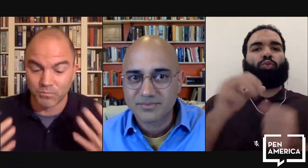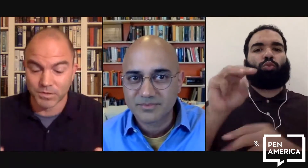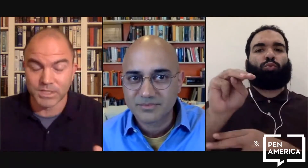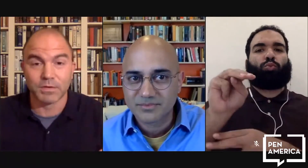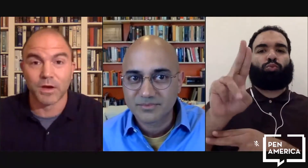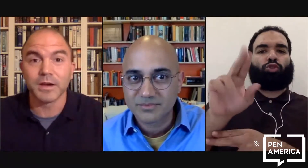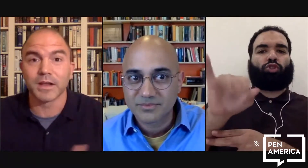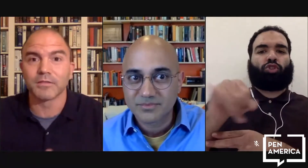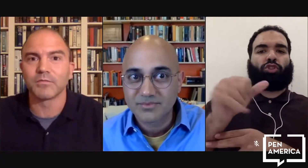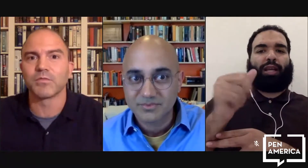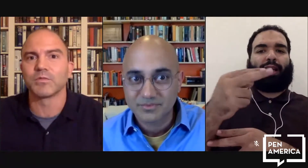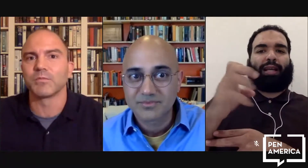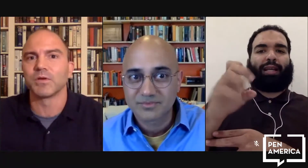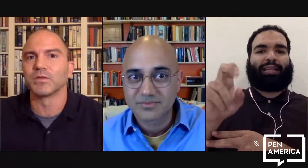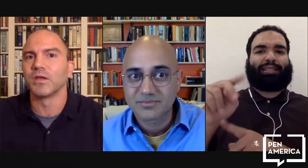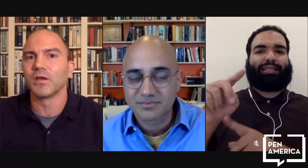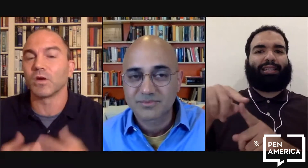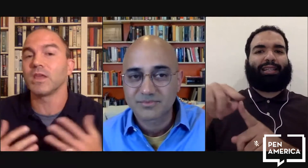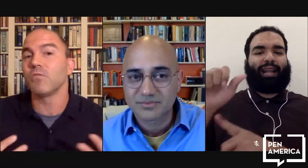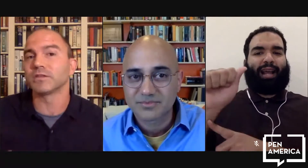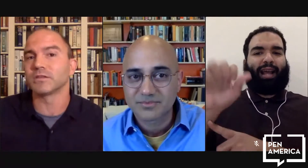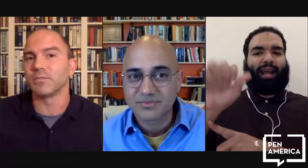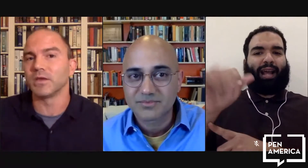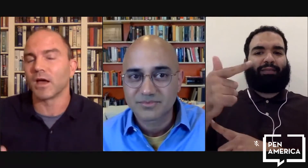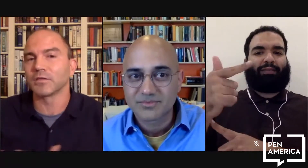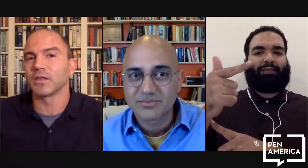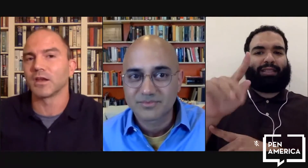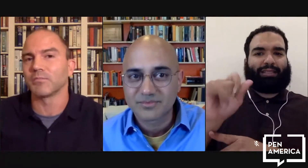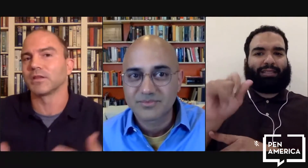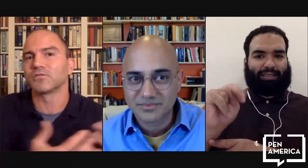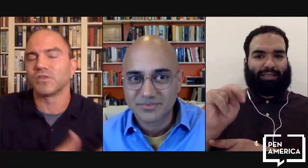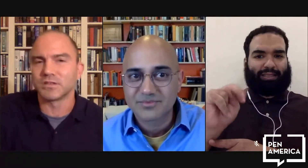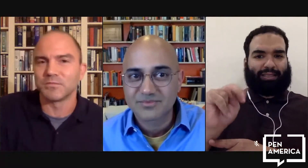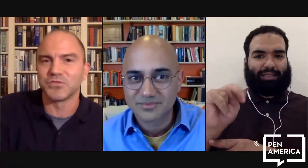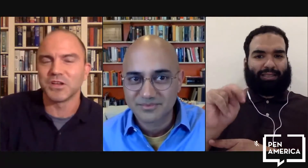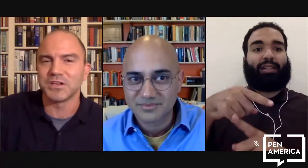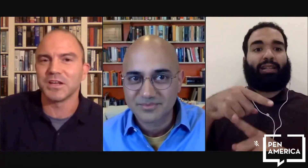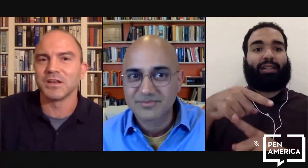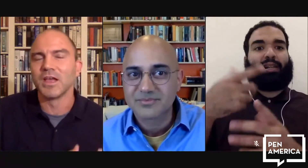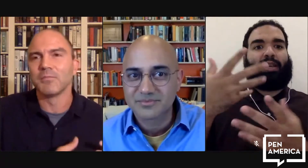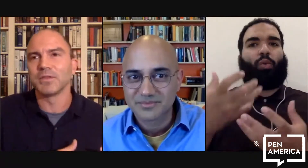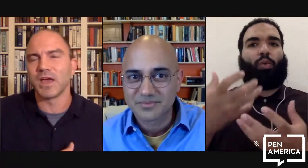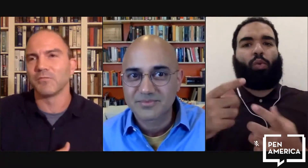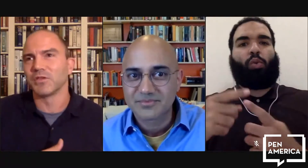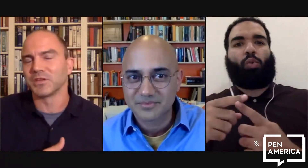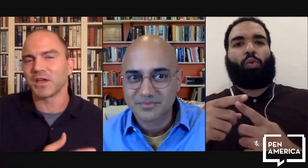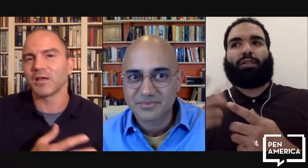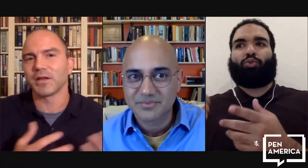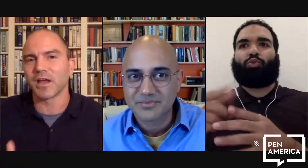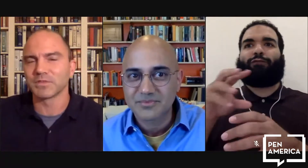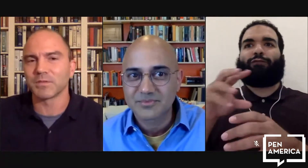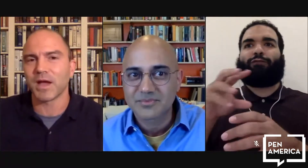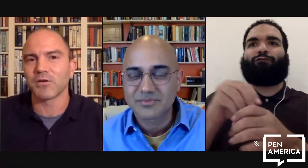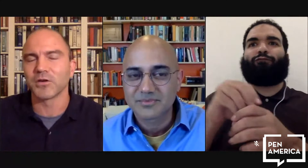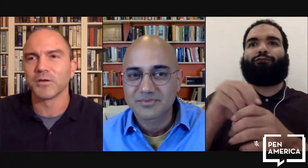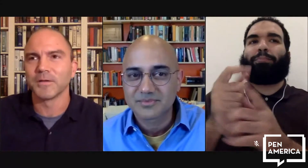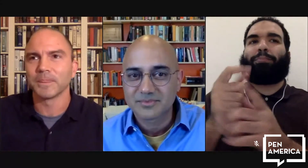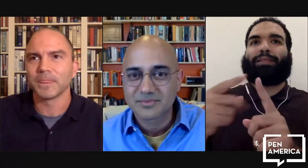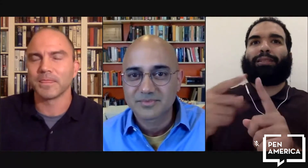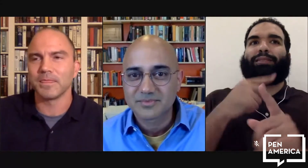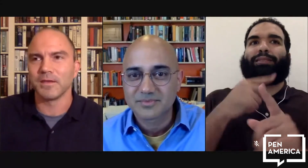and receiving funding to build what he wants to be a health clinic, but it treats the Mujahideen. But then when the Taliban comes to